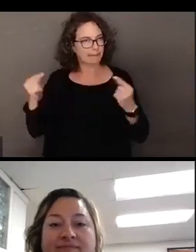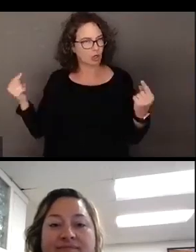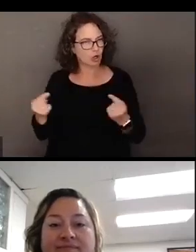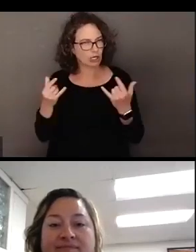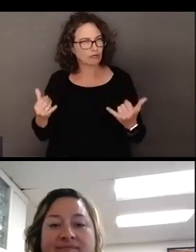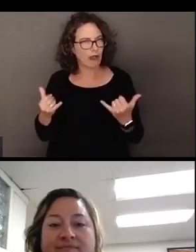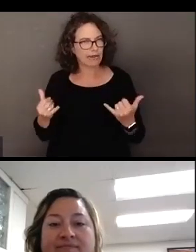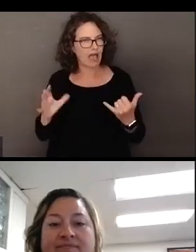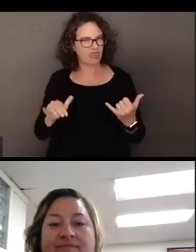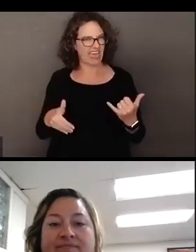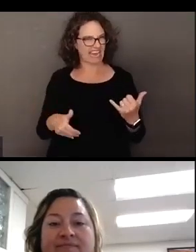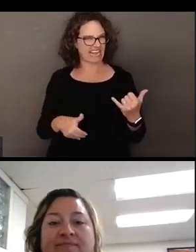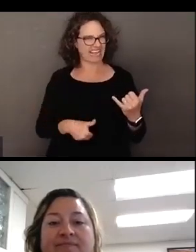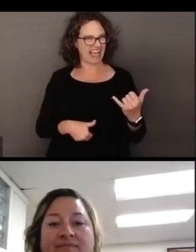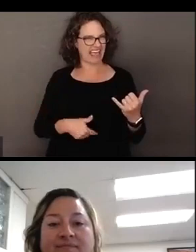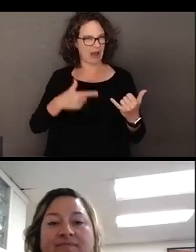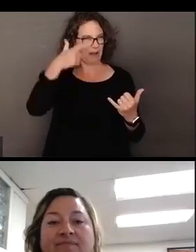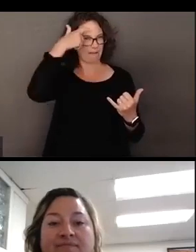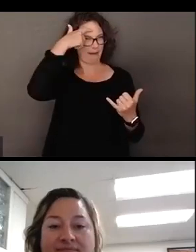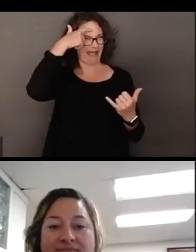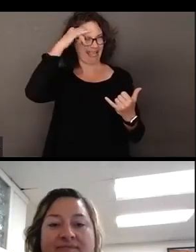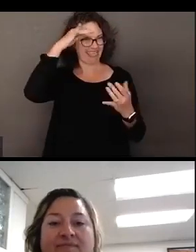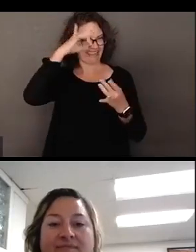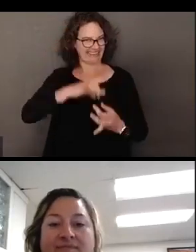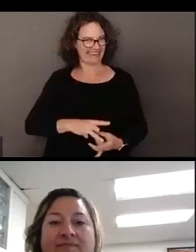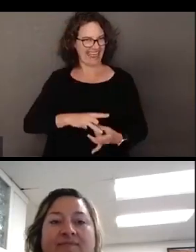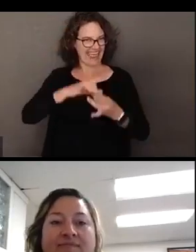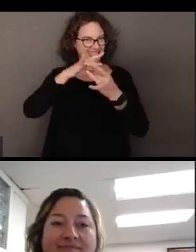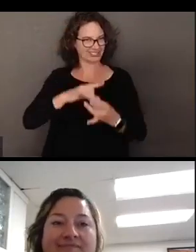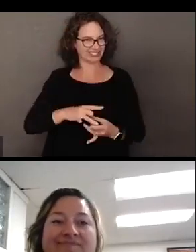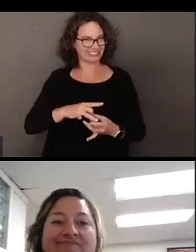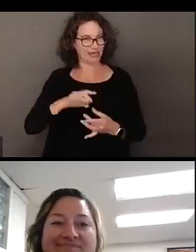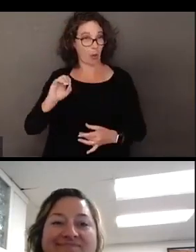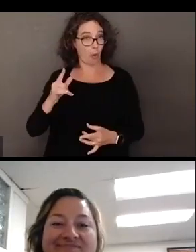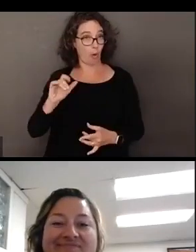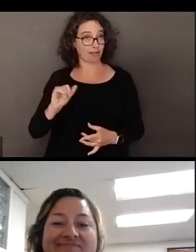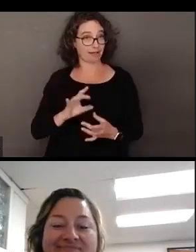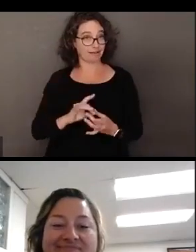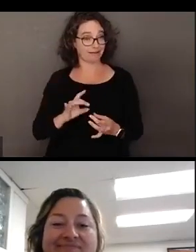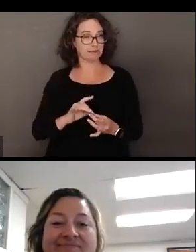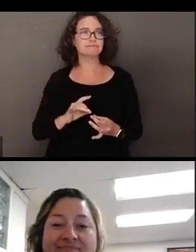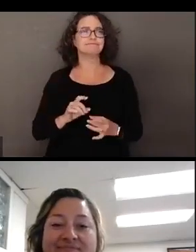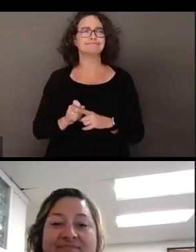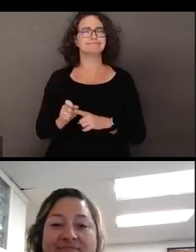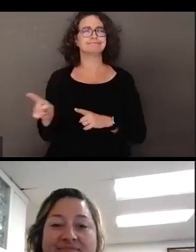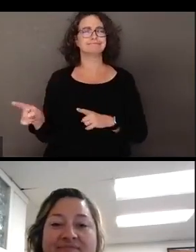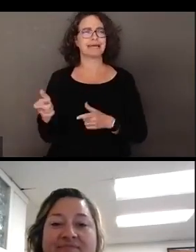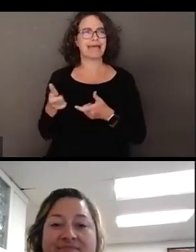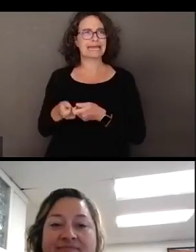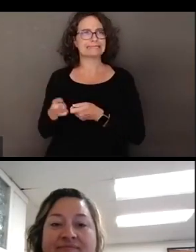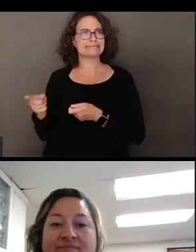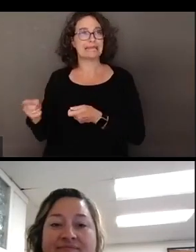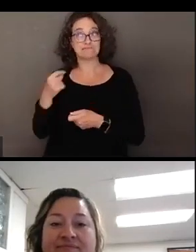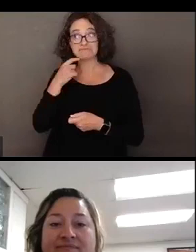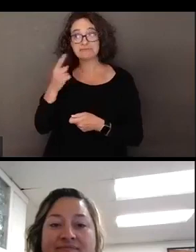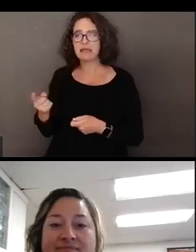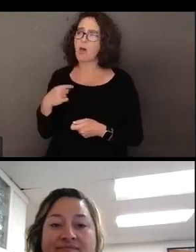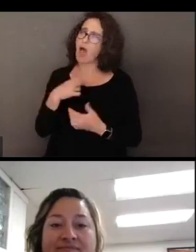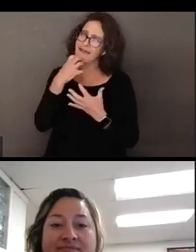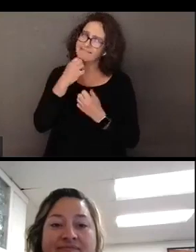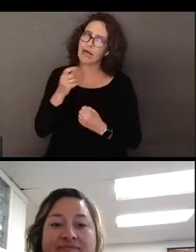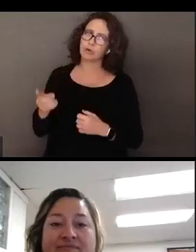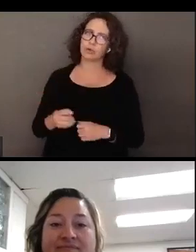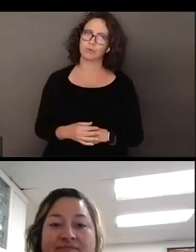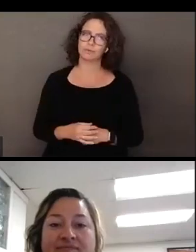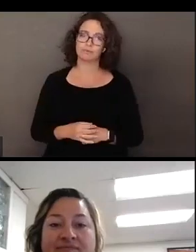that gut mind connection, that thing that Olga was sharing, just send them a text and tell them that they're valuable to you. You